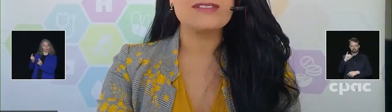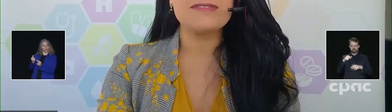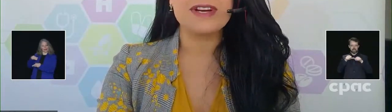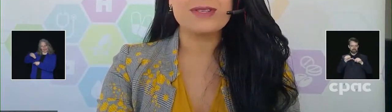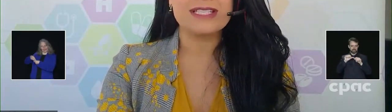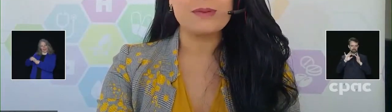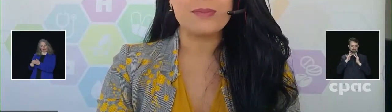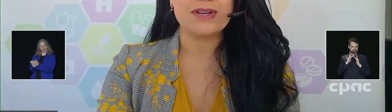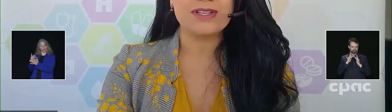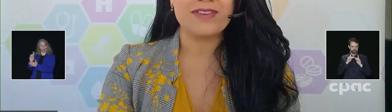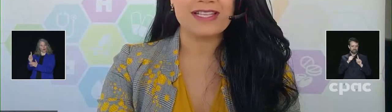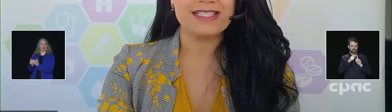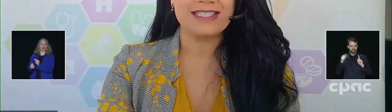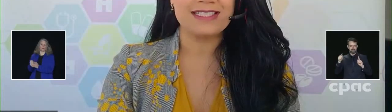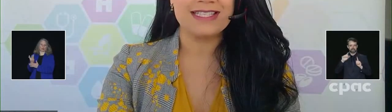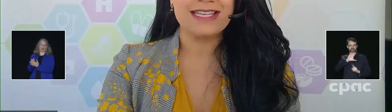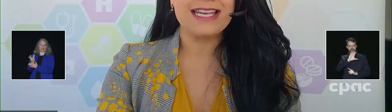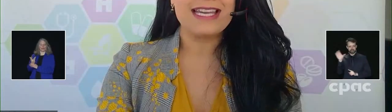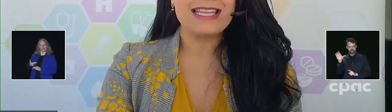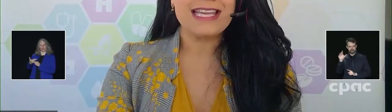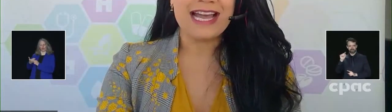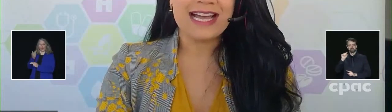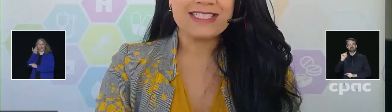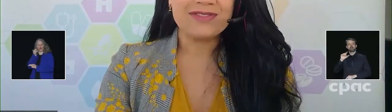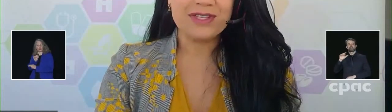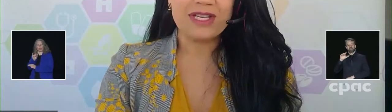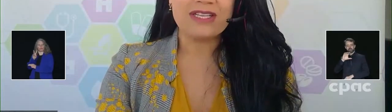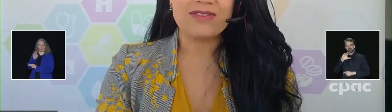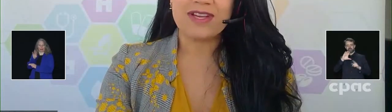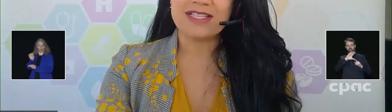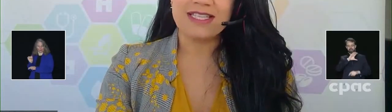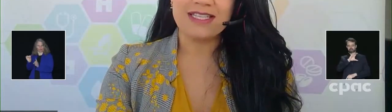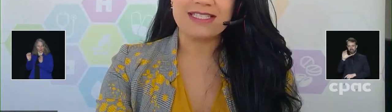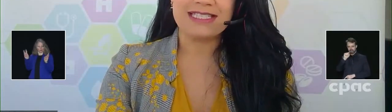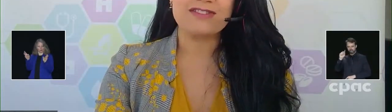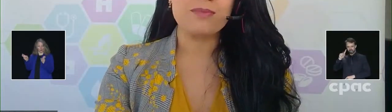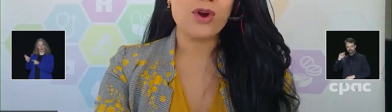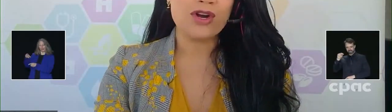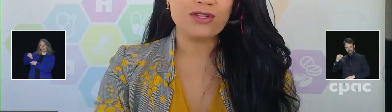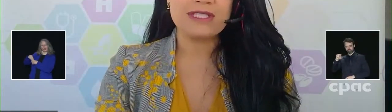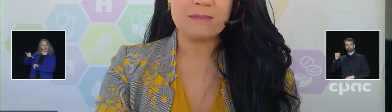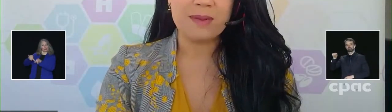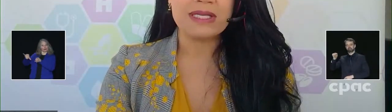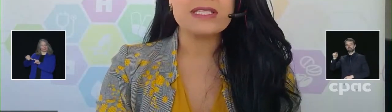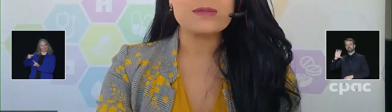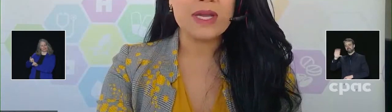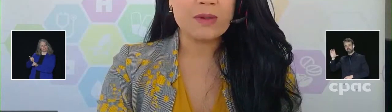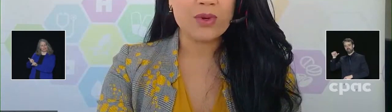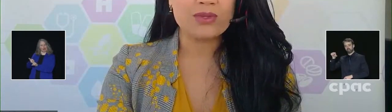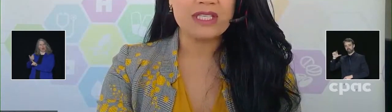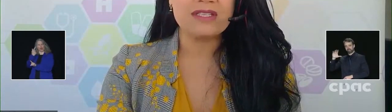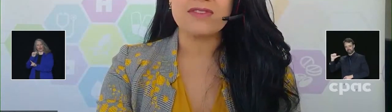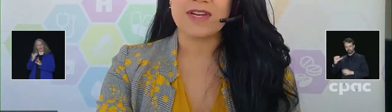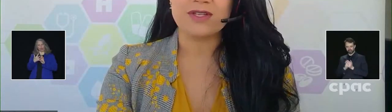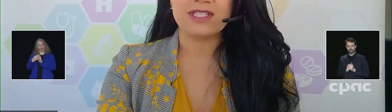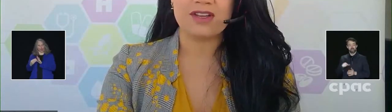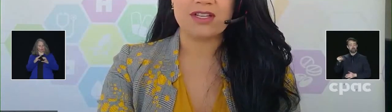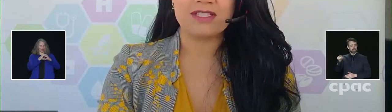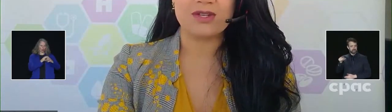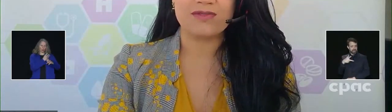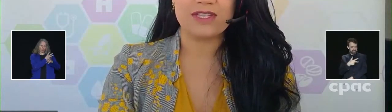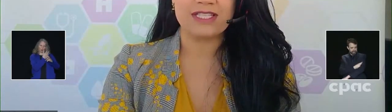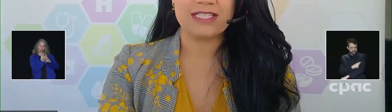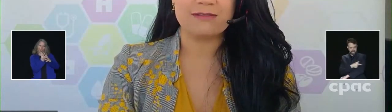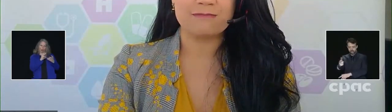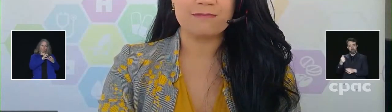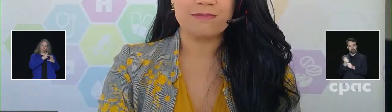called a virus-like particle vaccine. The active ingredient of the vaccine consists of particles that mimic the spike protein of the virus that